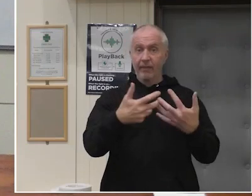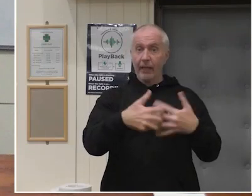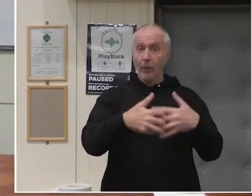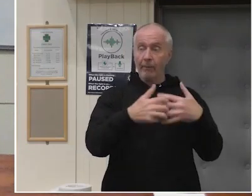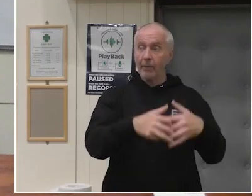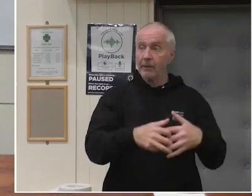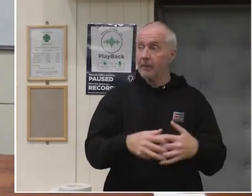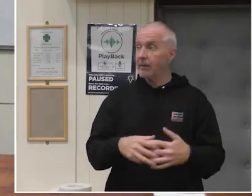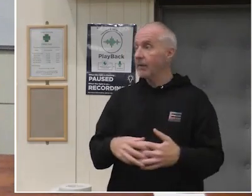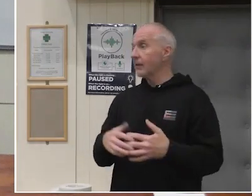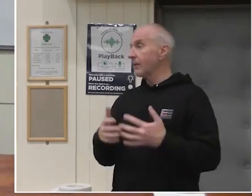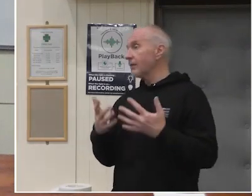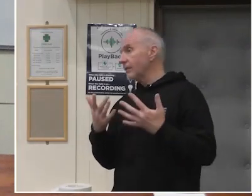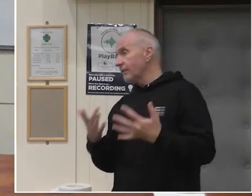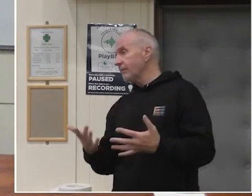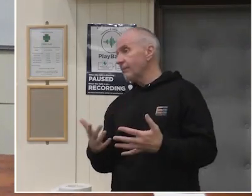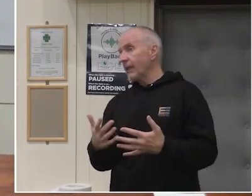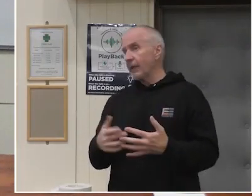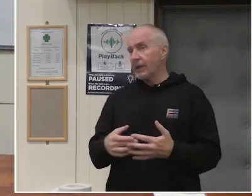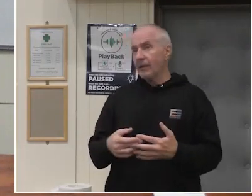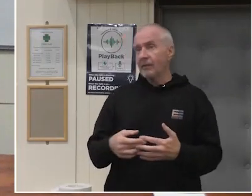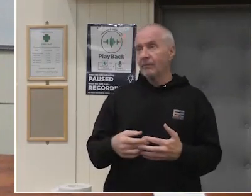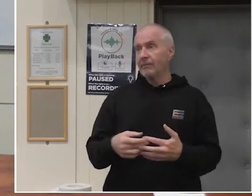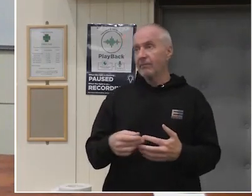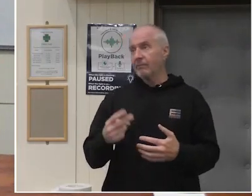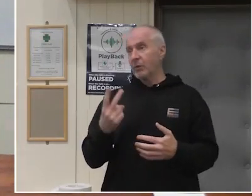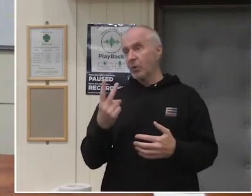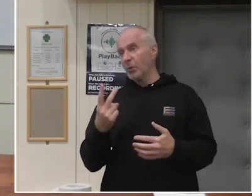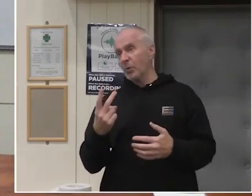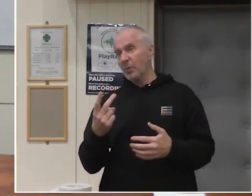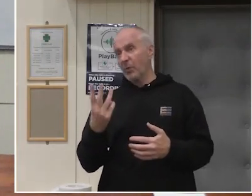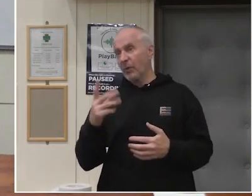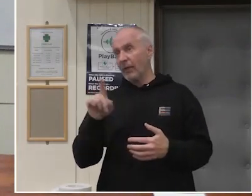the couple of grand's worth, we can fit 100 on.